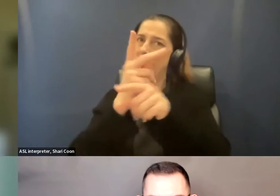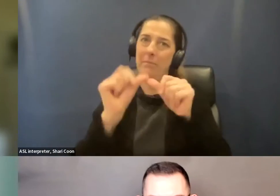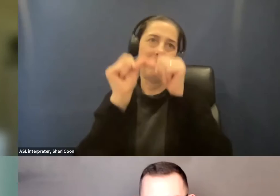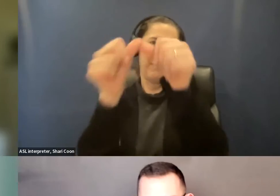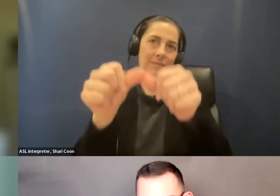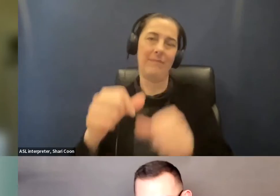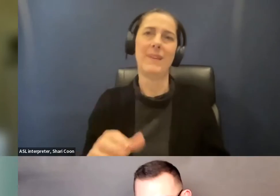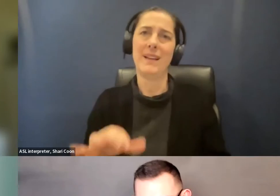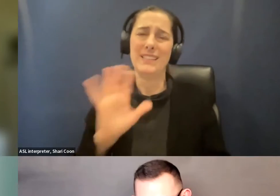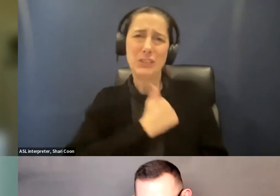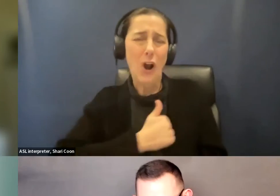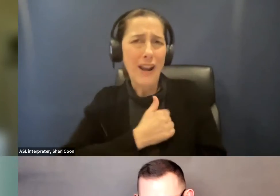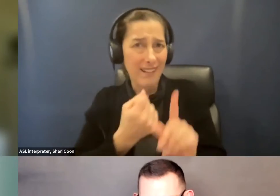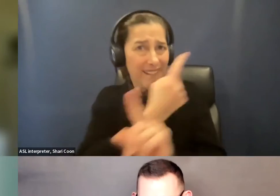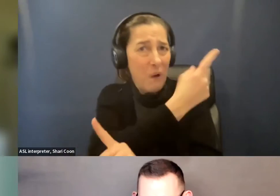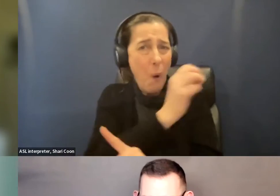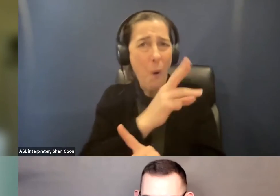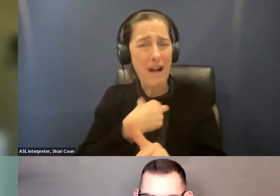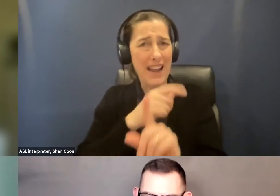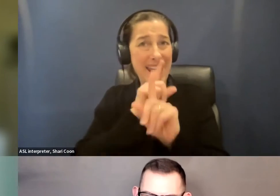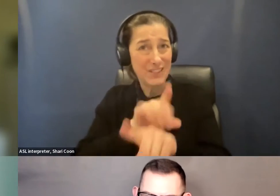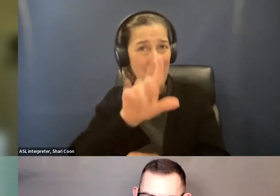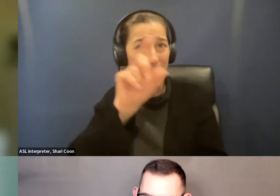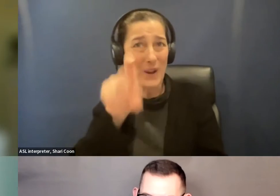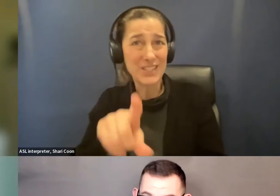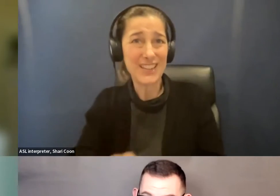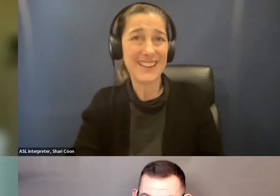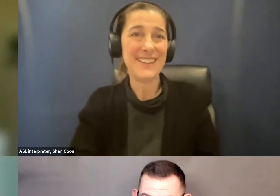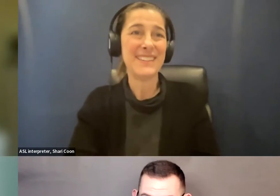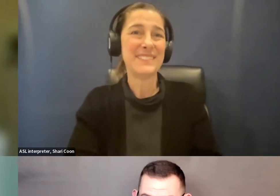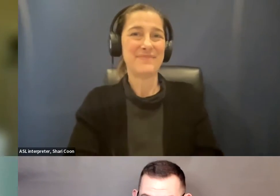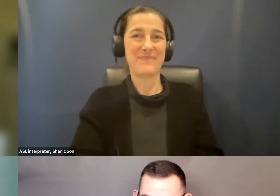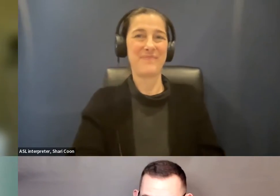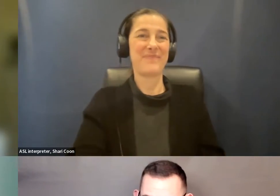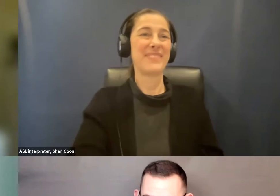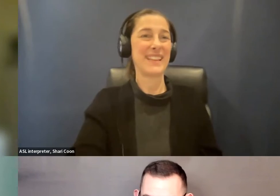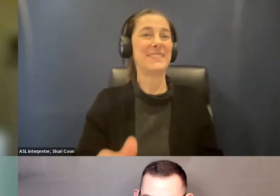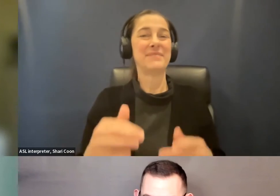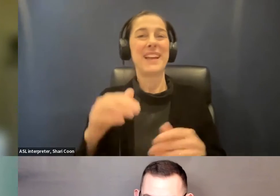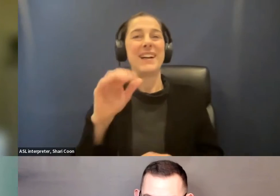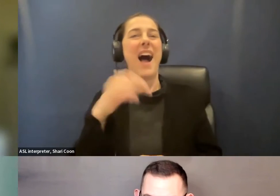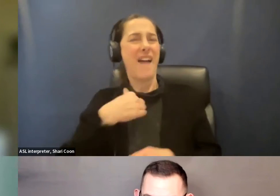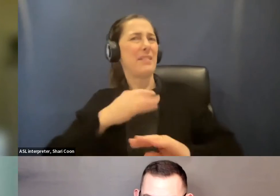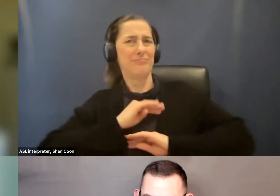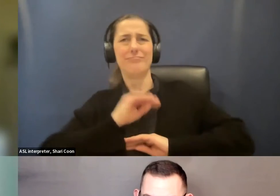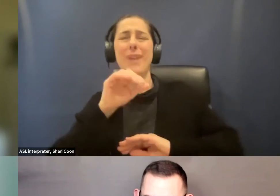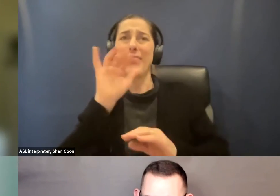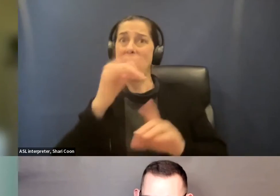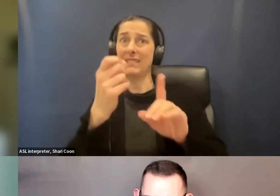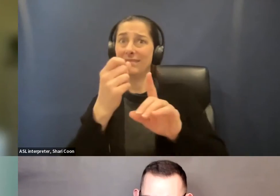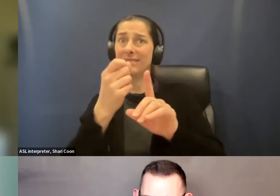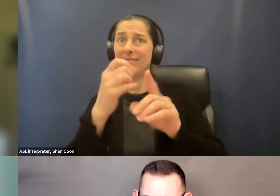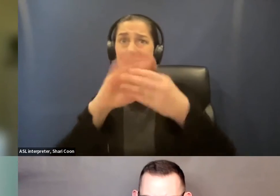Claire. Do you feel like I gave you enough tangible? No, it was a necessary one. Yes, okay. I did. Yeah, I think